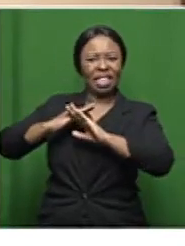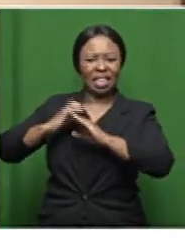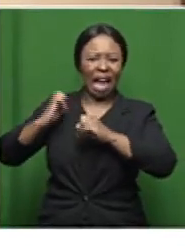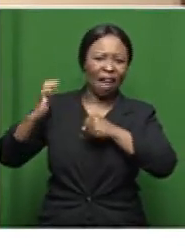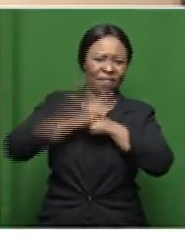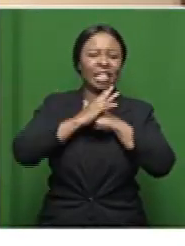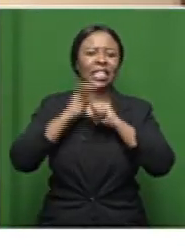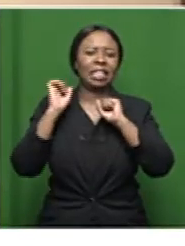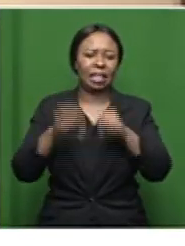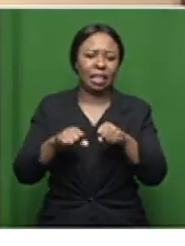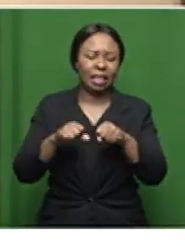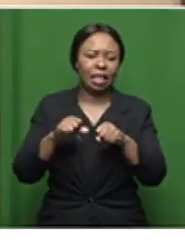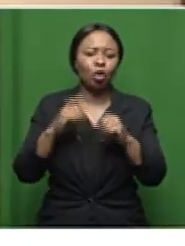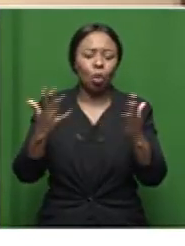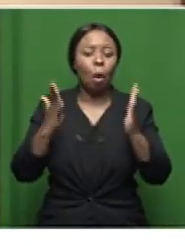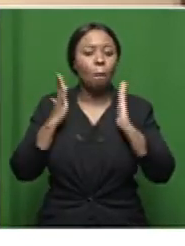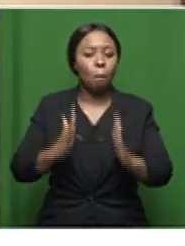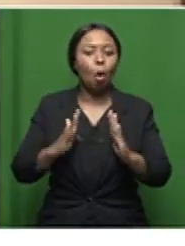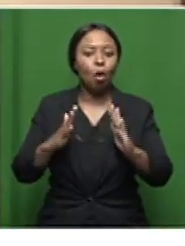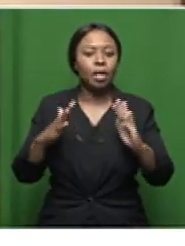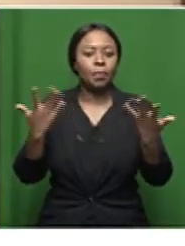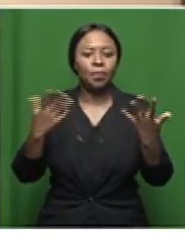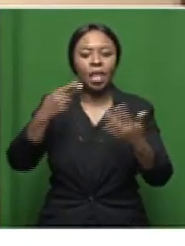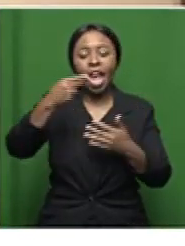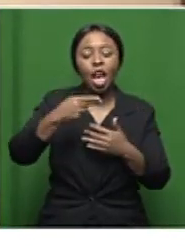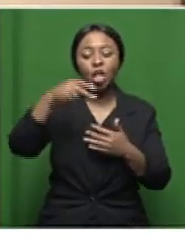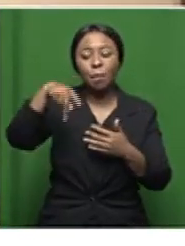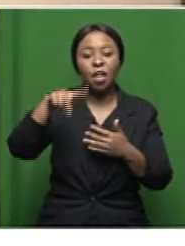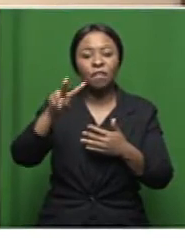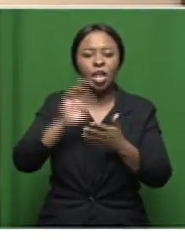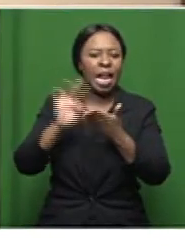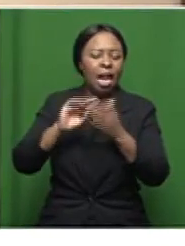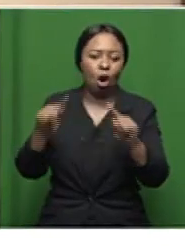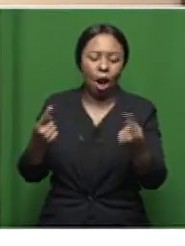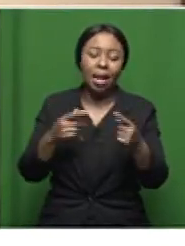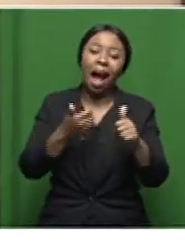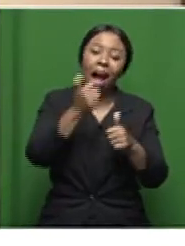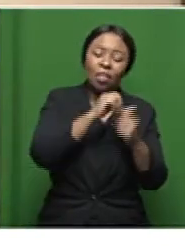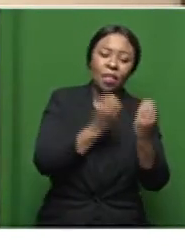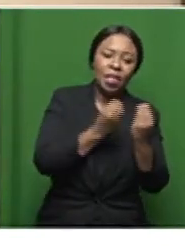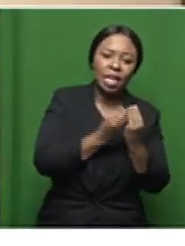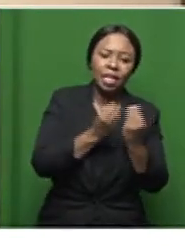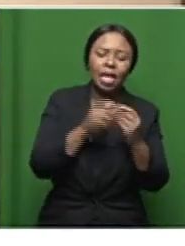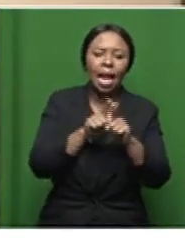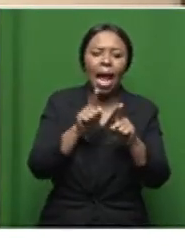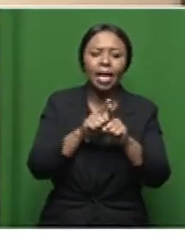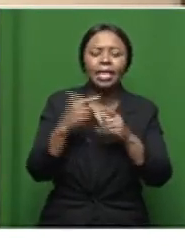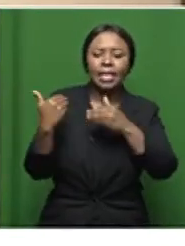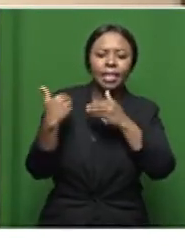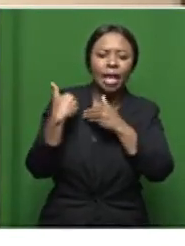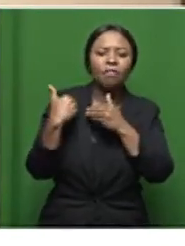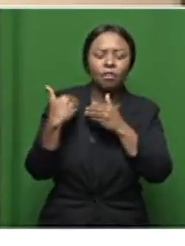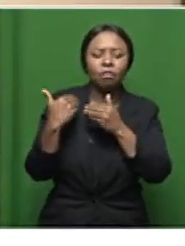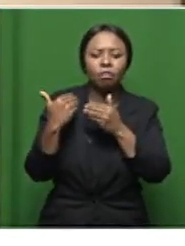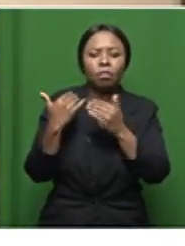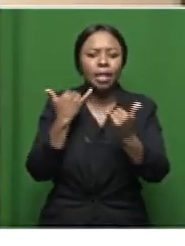that the body can actually clear out the HPV. But there's other things that have been mentioned, like, safe sexual practices. So